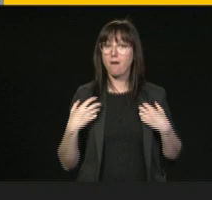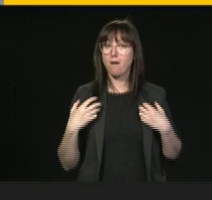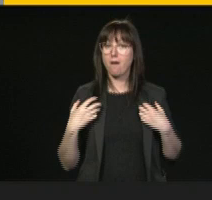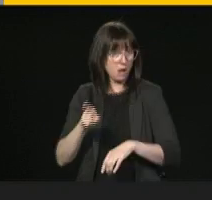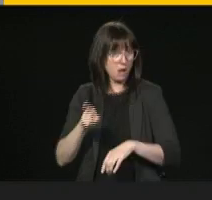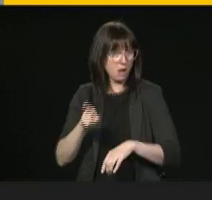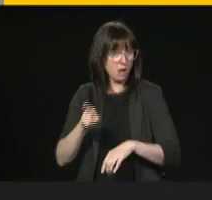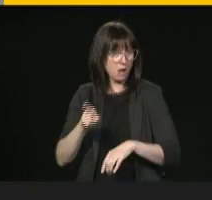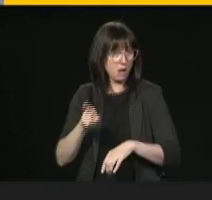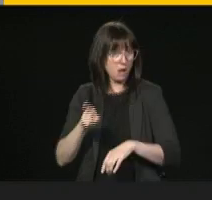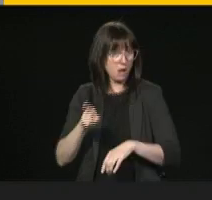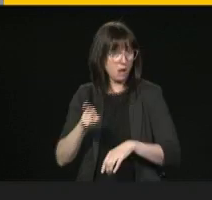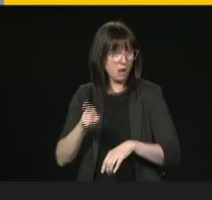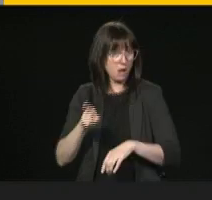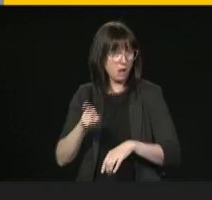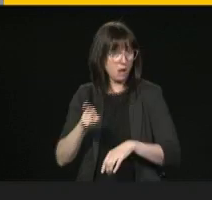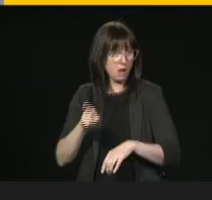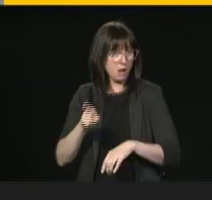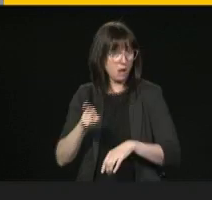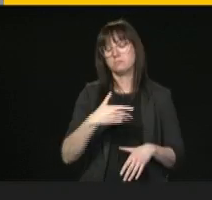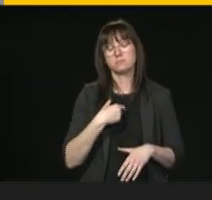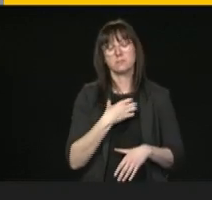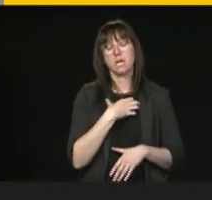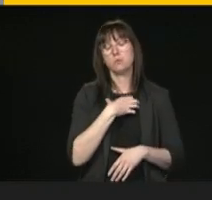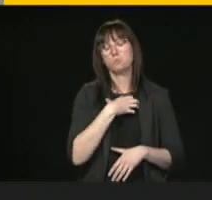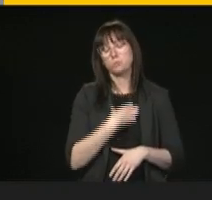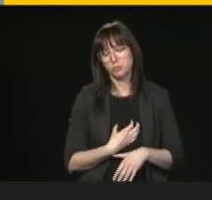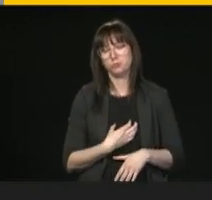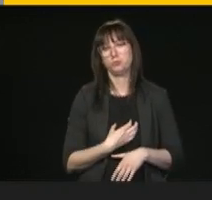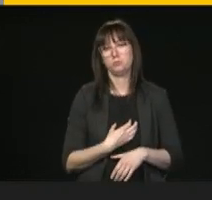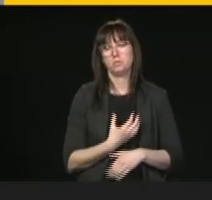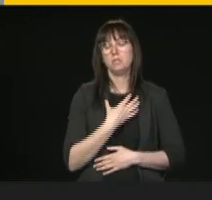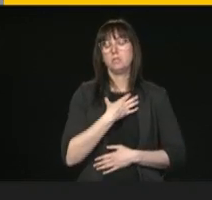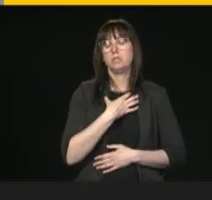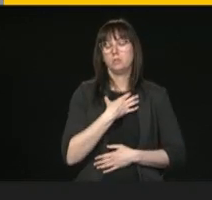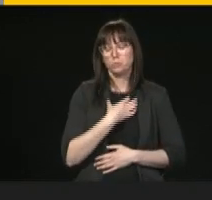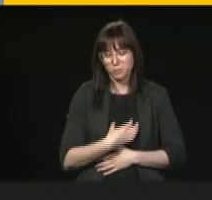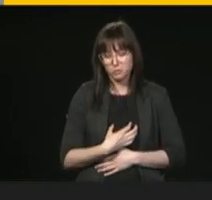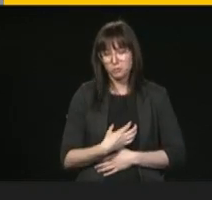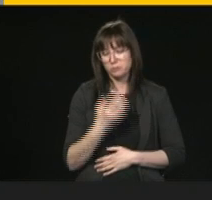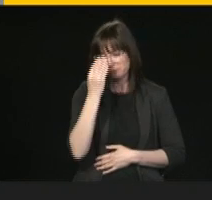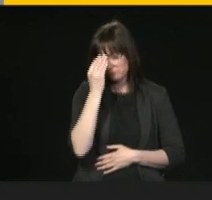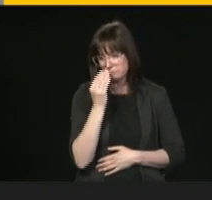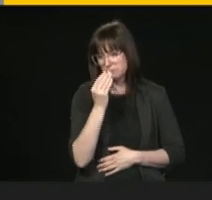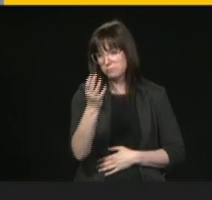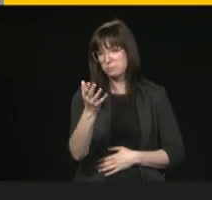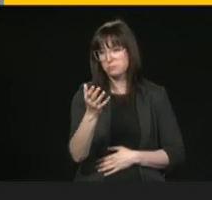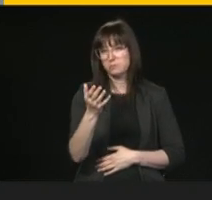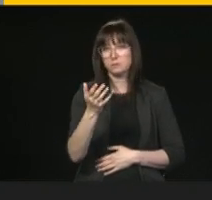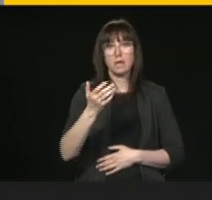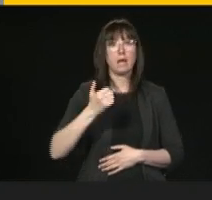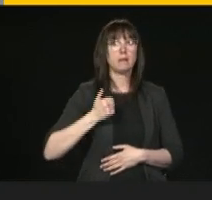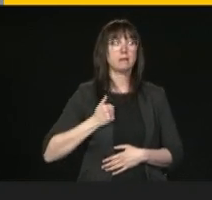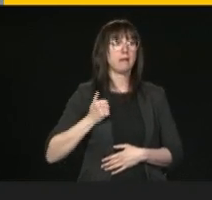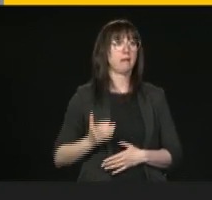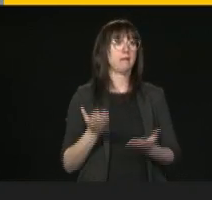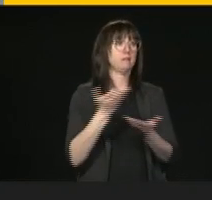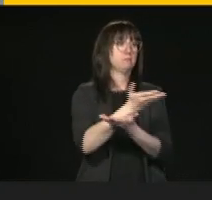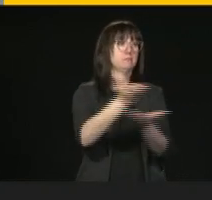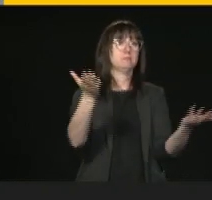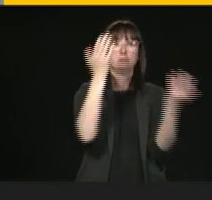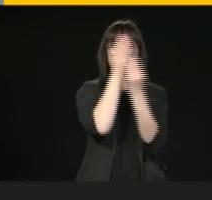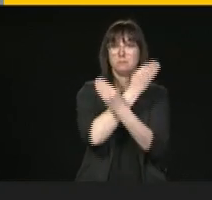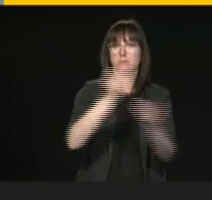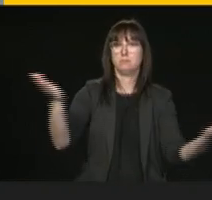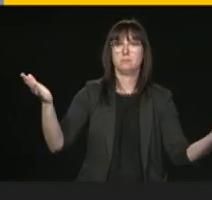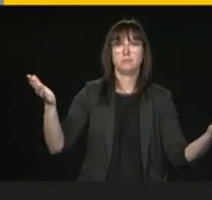last. There is nothing I would love you and to Canadians on this specific date. It's going